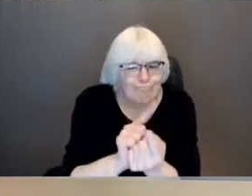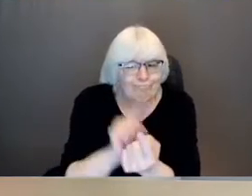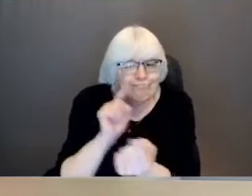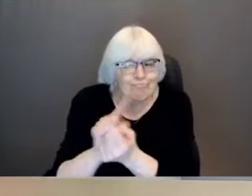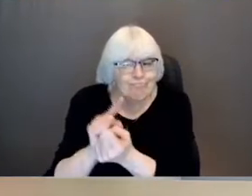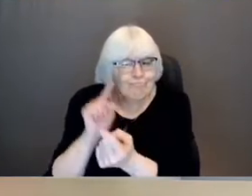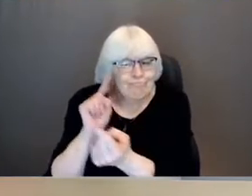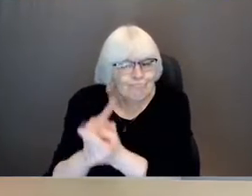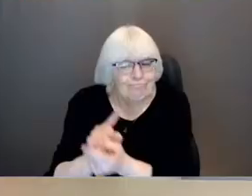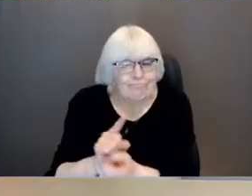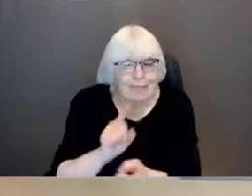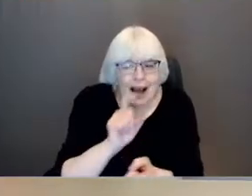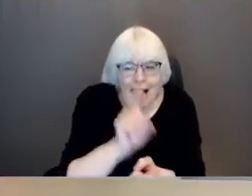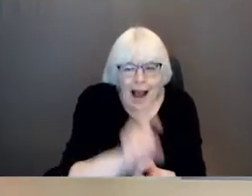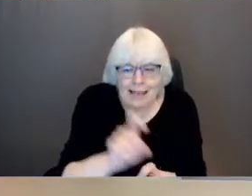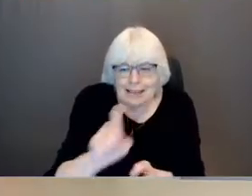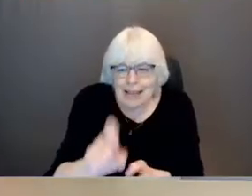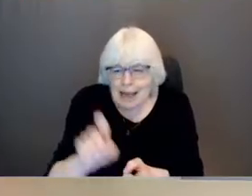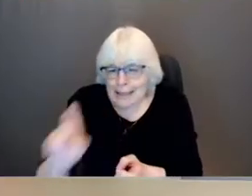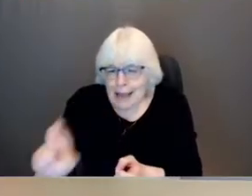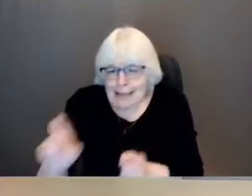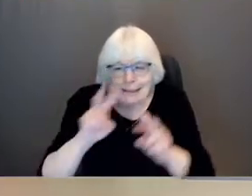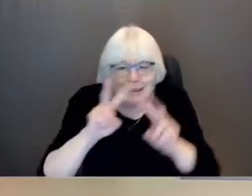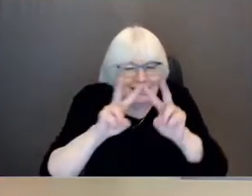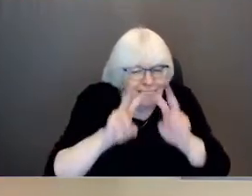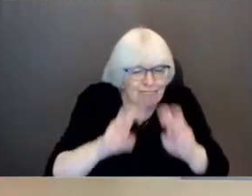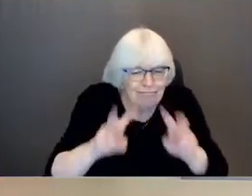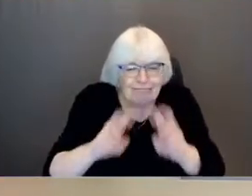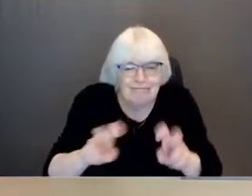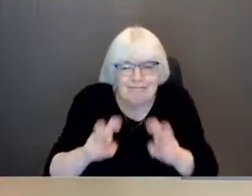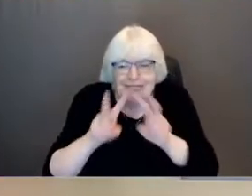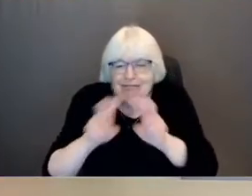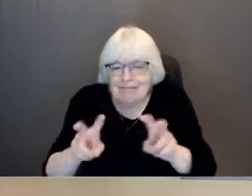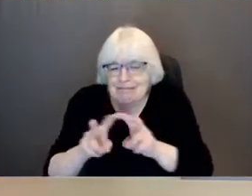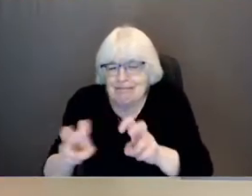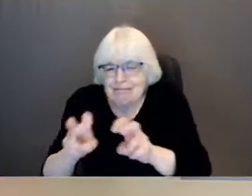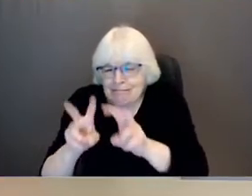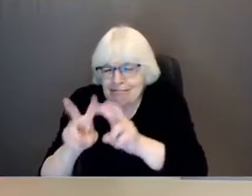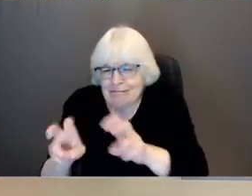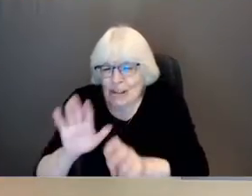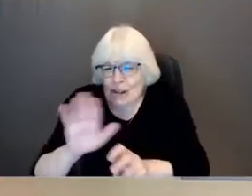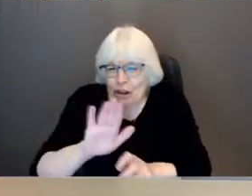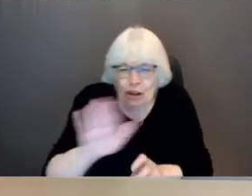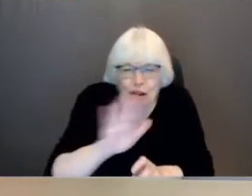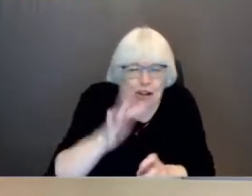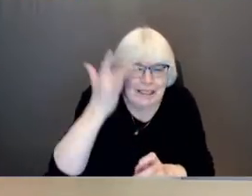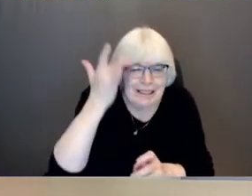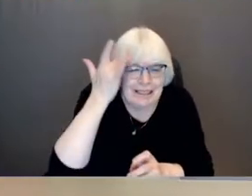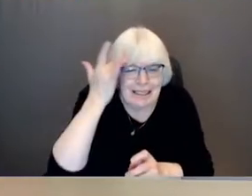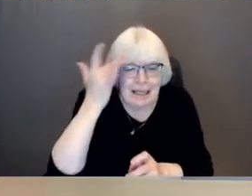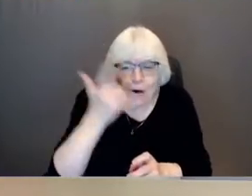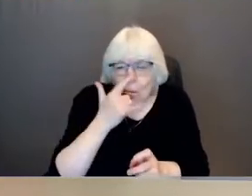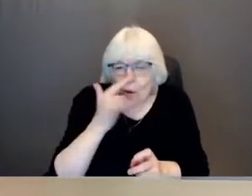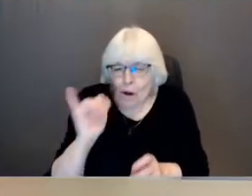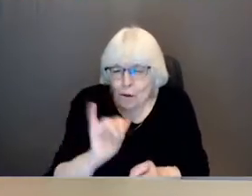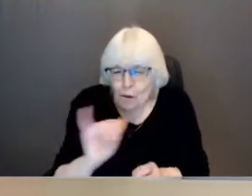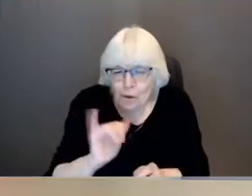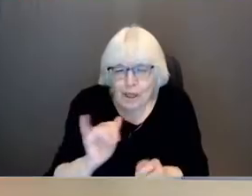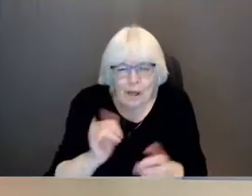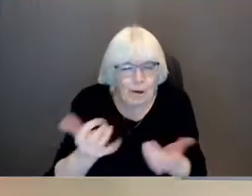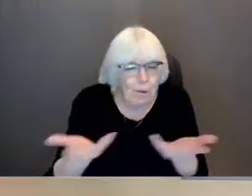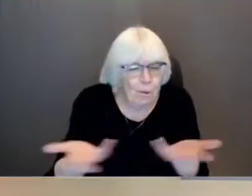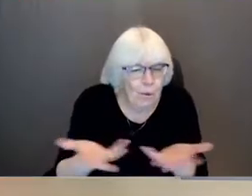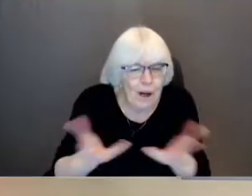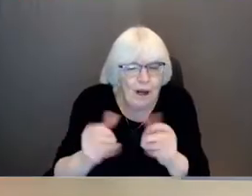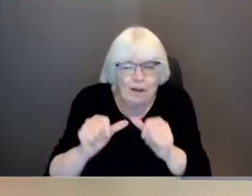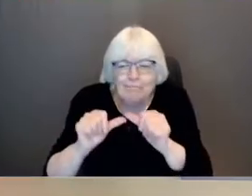we in terms of our present big increase in cases, we haven't been obviously doing a lot